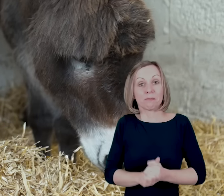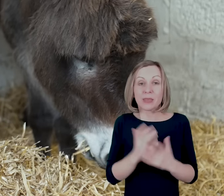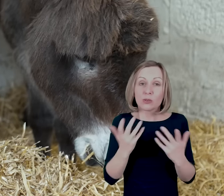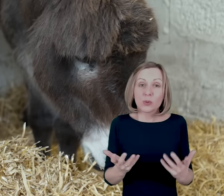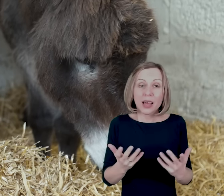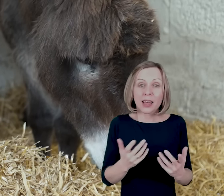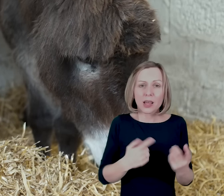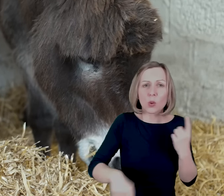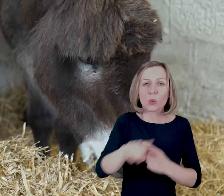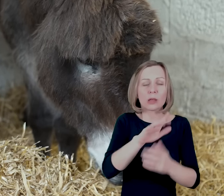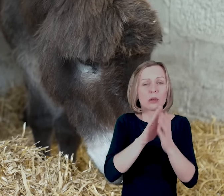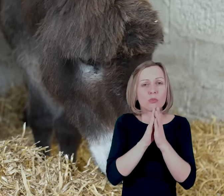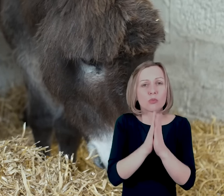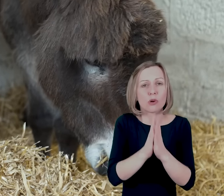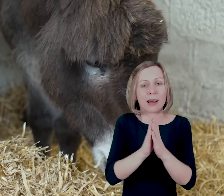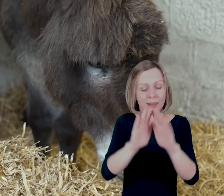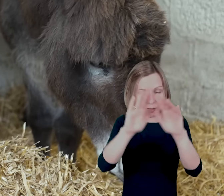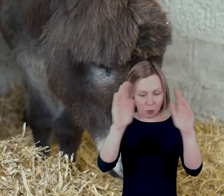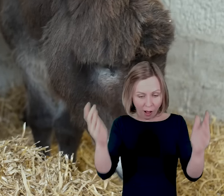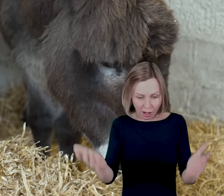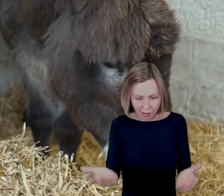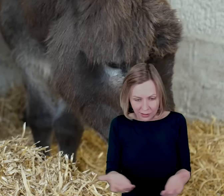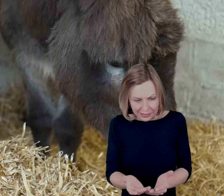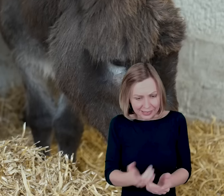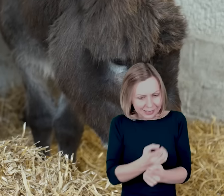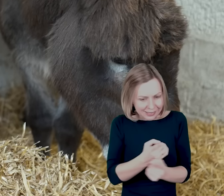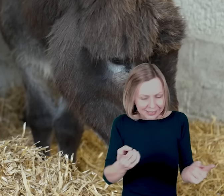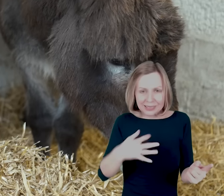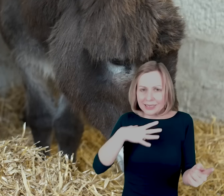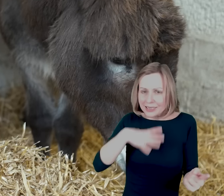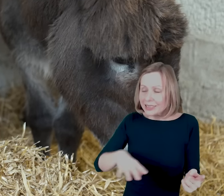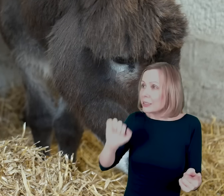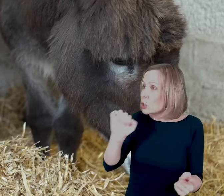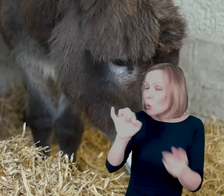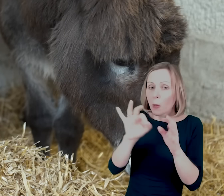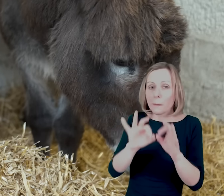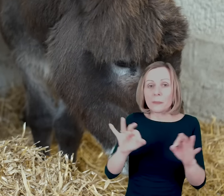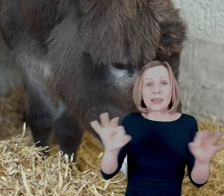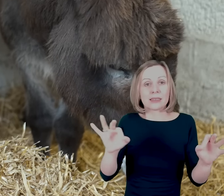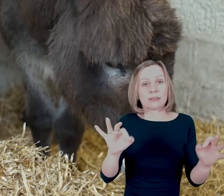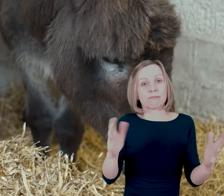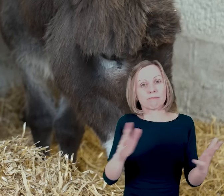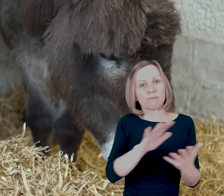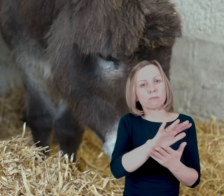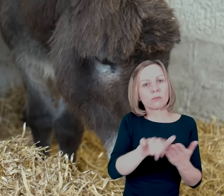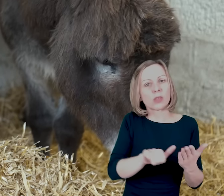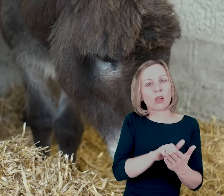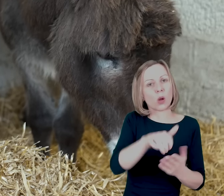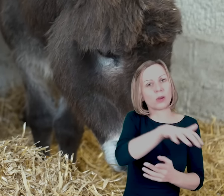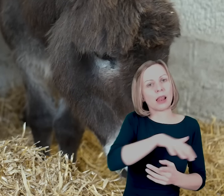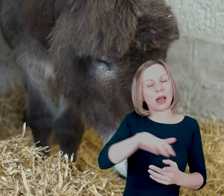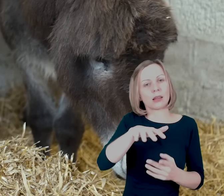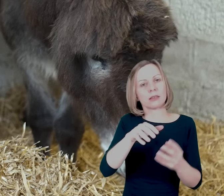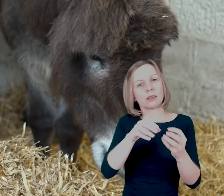And Lord, on this day too, we pray for all those parts of the world that long to know your peace. We pray for the Holy